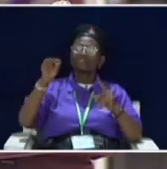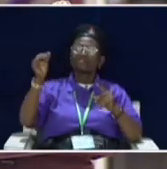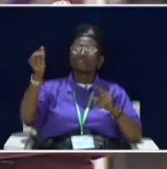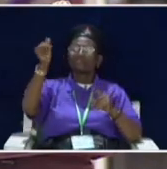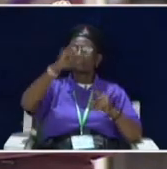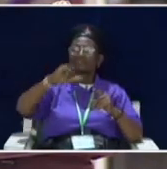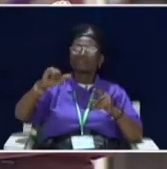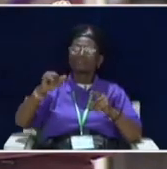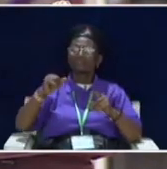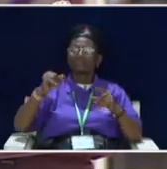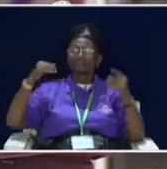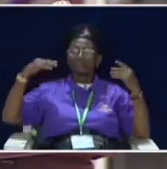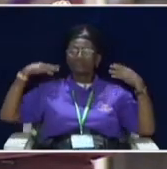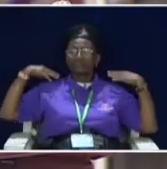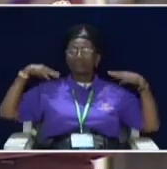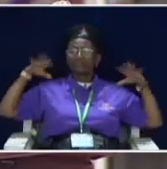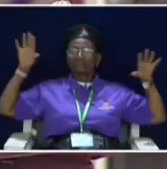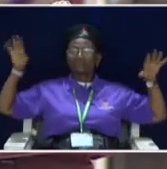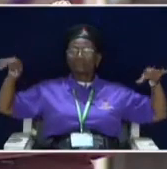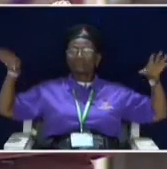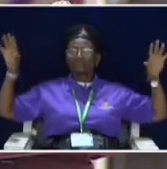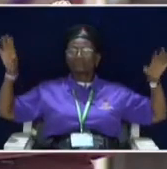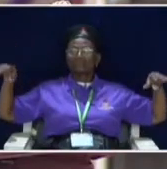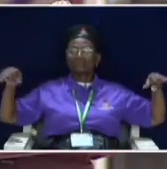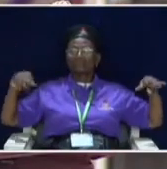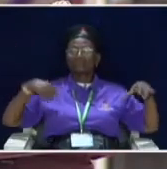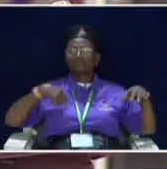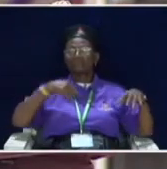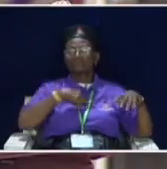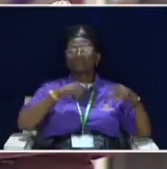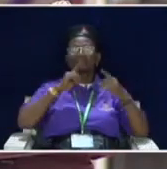We're talking about the Almighty